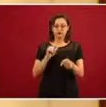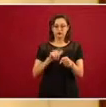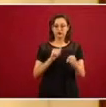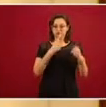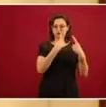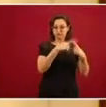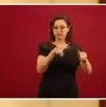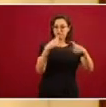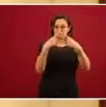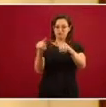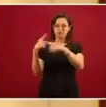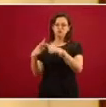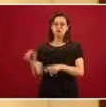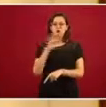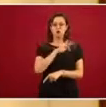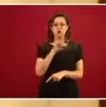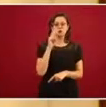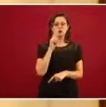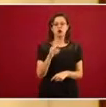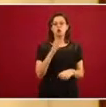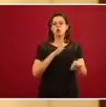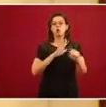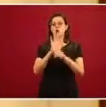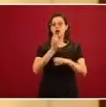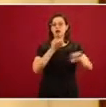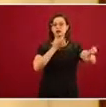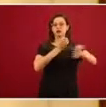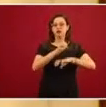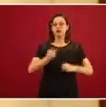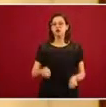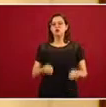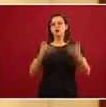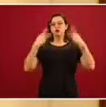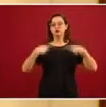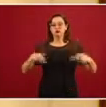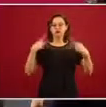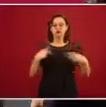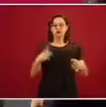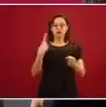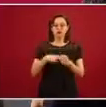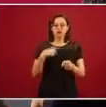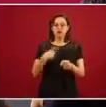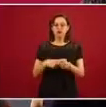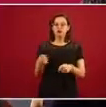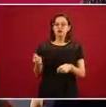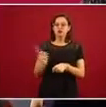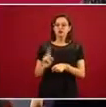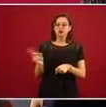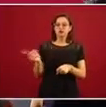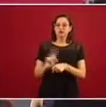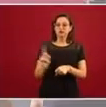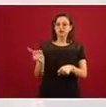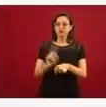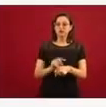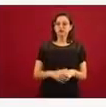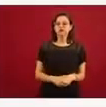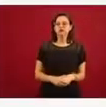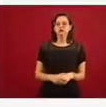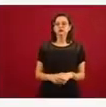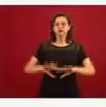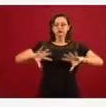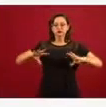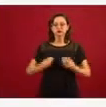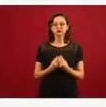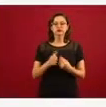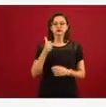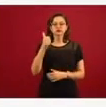national landscape. We have the map of the Mexican territory, and it is indicated by color which states